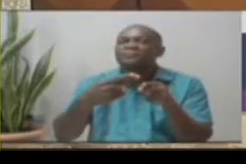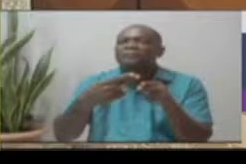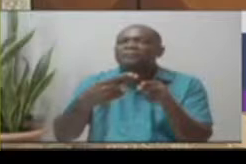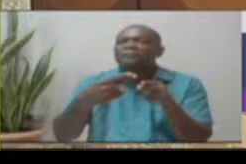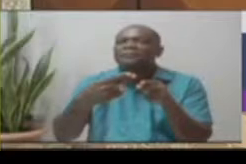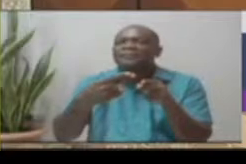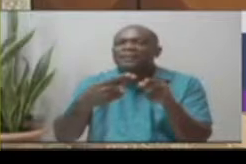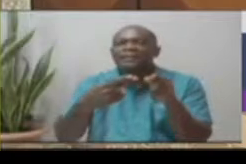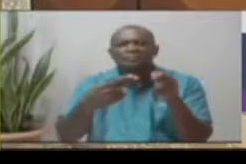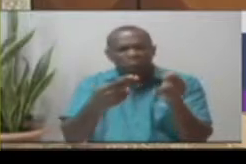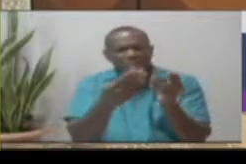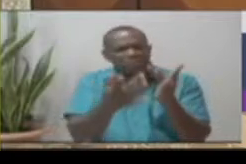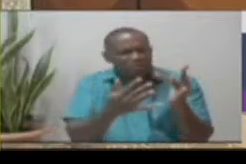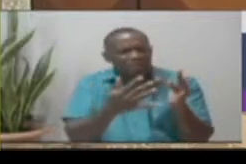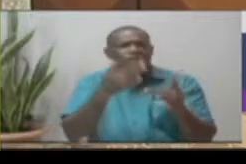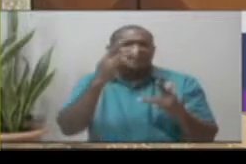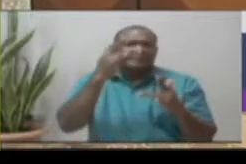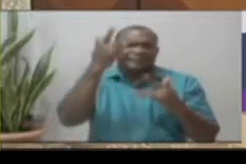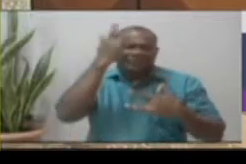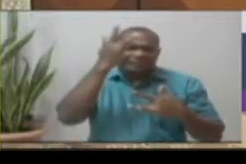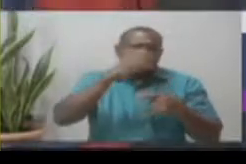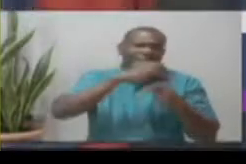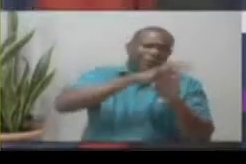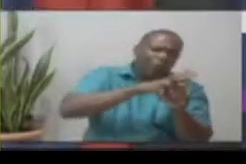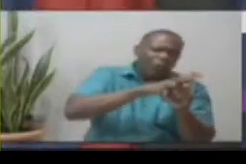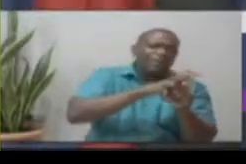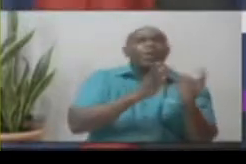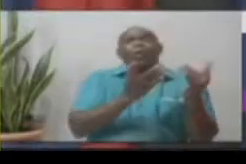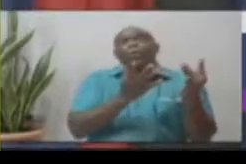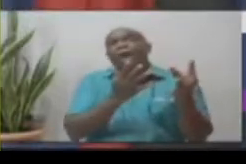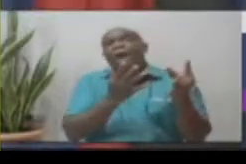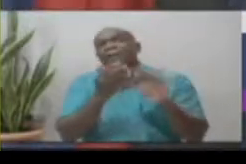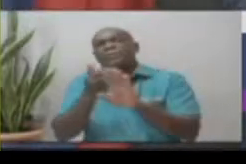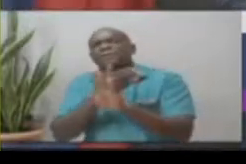call the period after when you get infected and you have to...